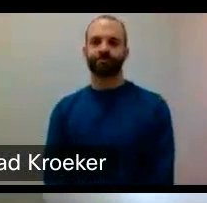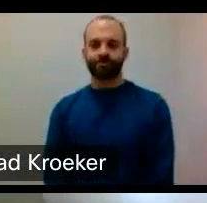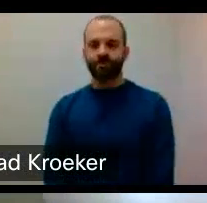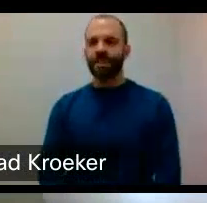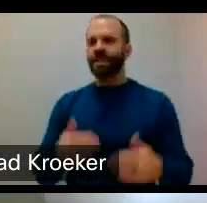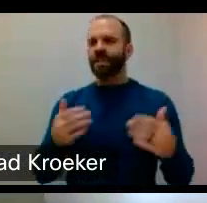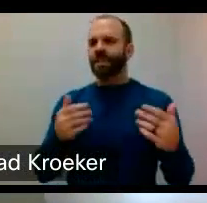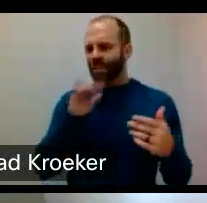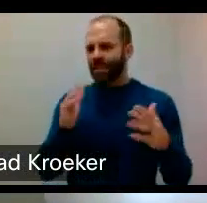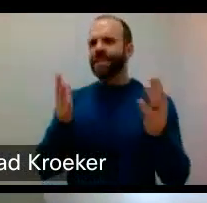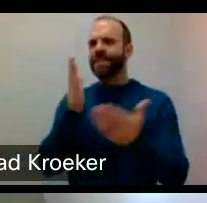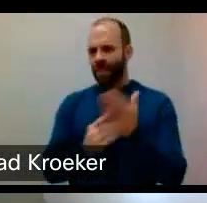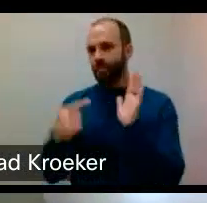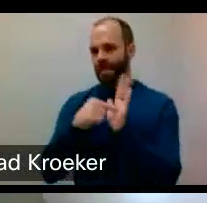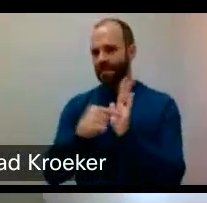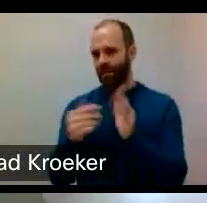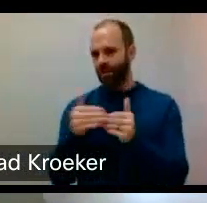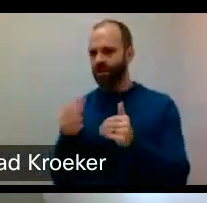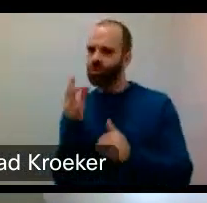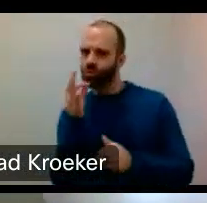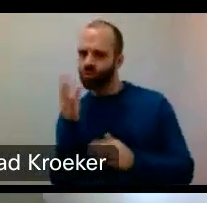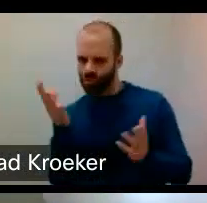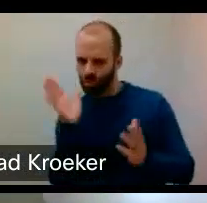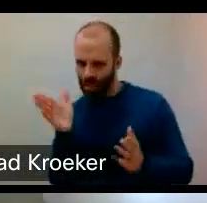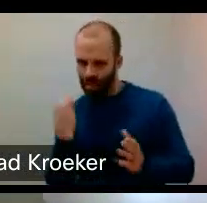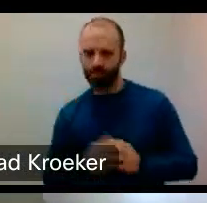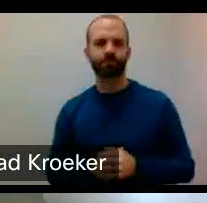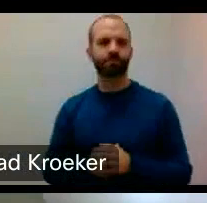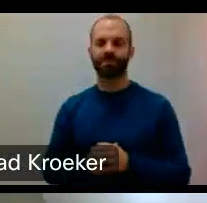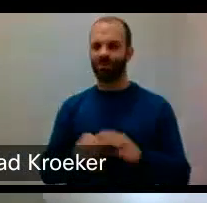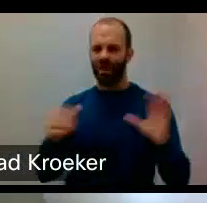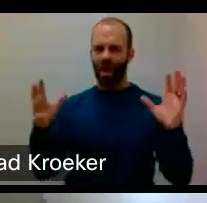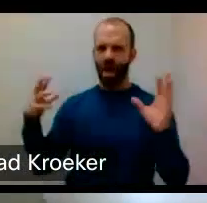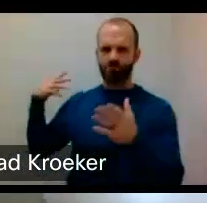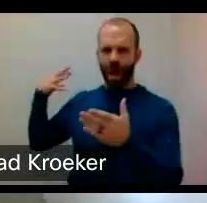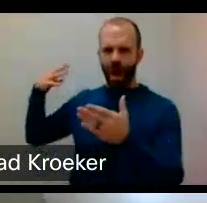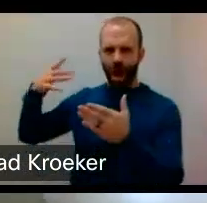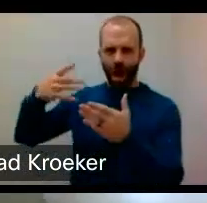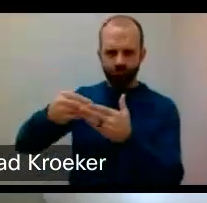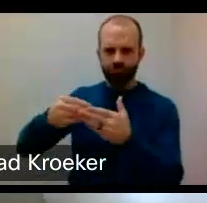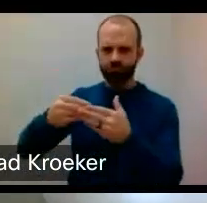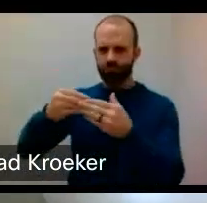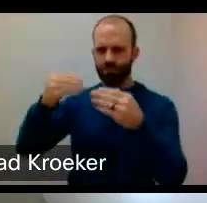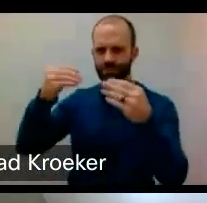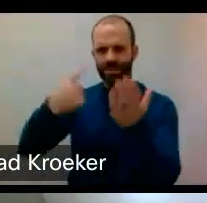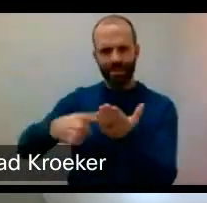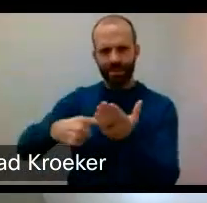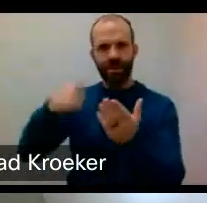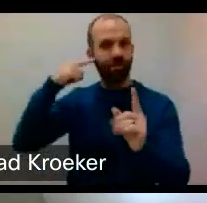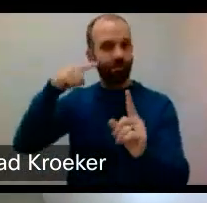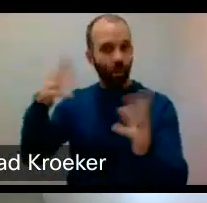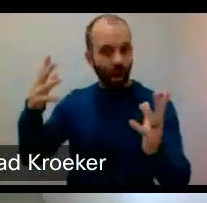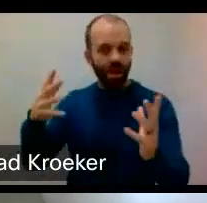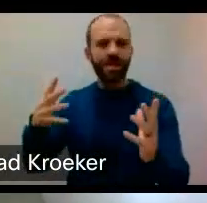Again, we're going to look at some examples very shortly. But all of this to say that reflective writing is more